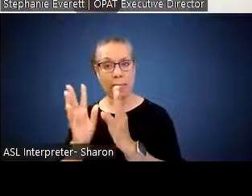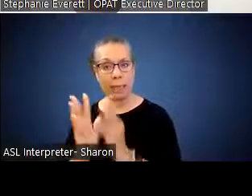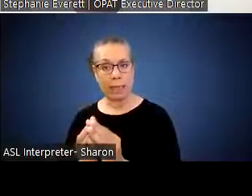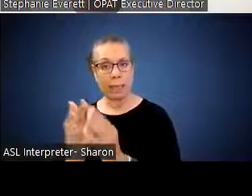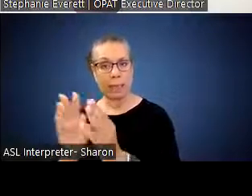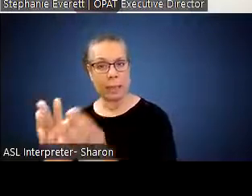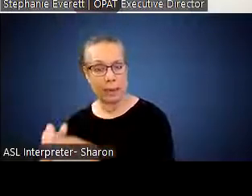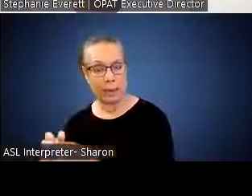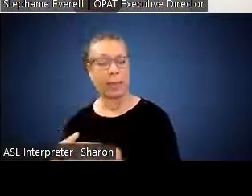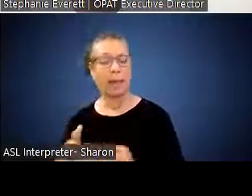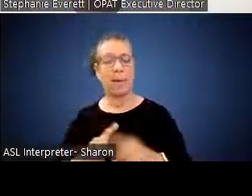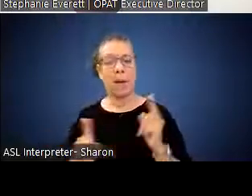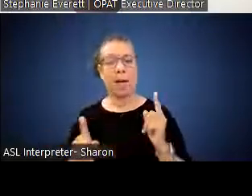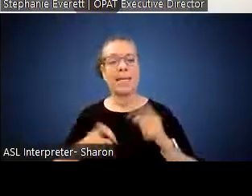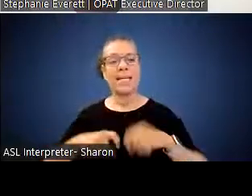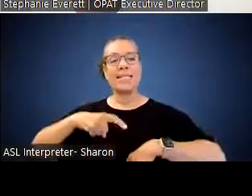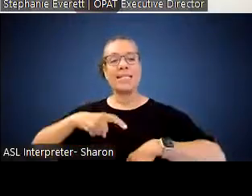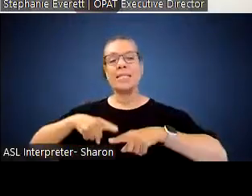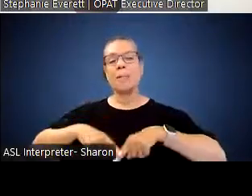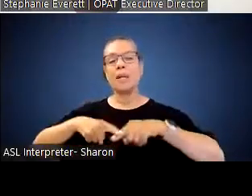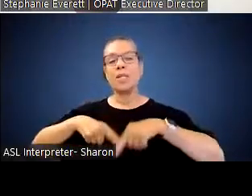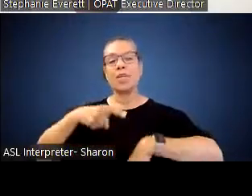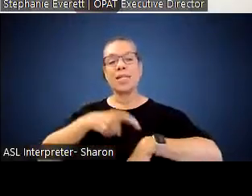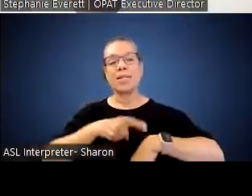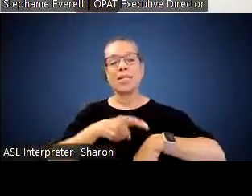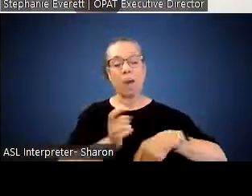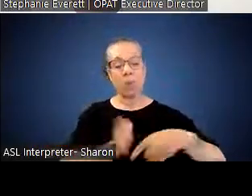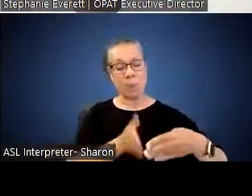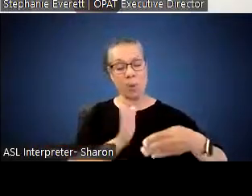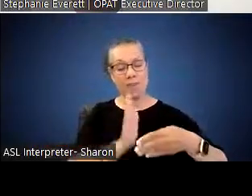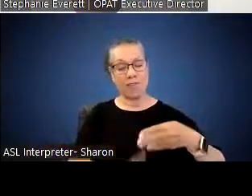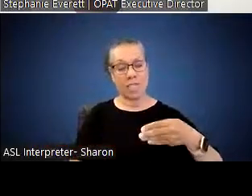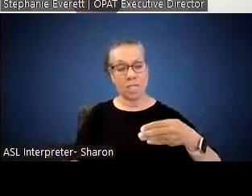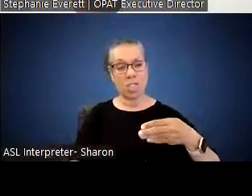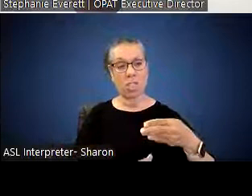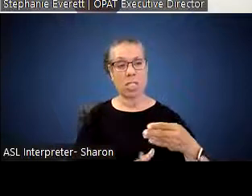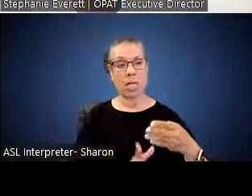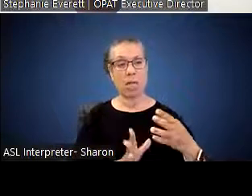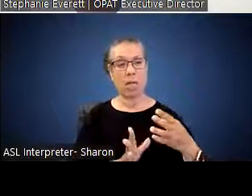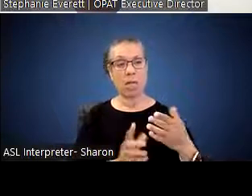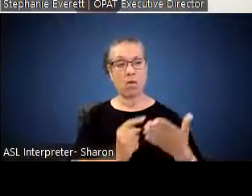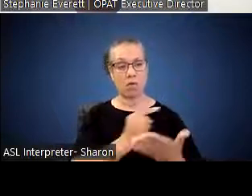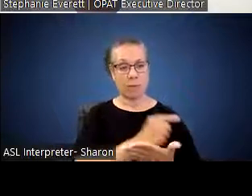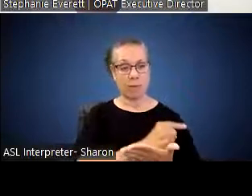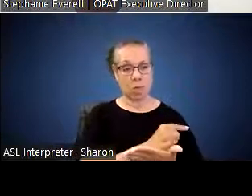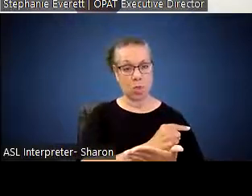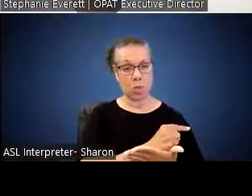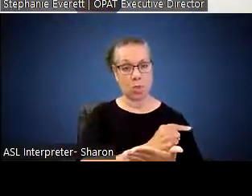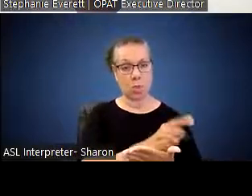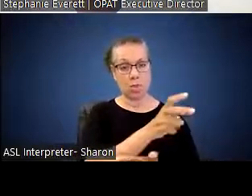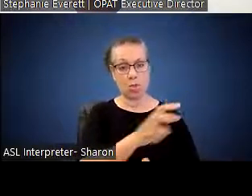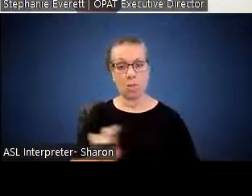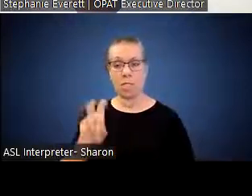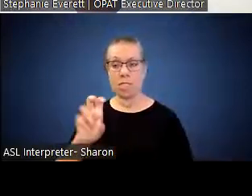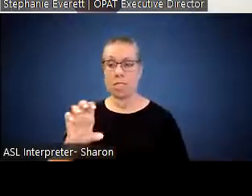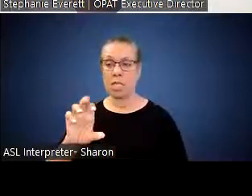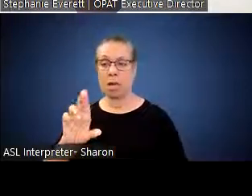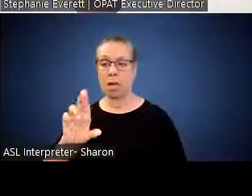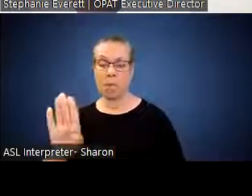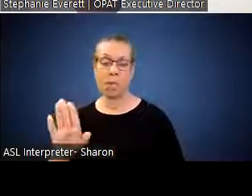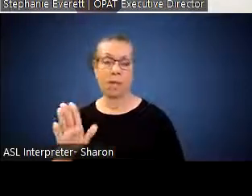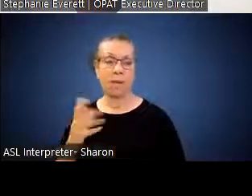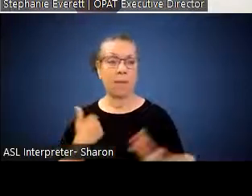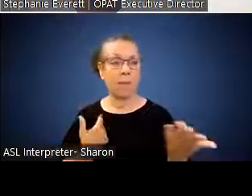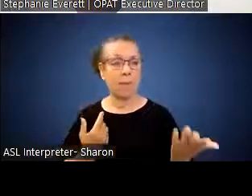depends on when that investigation's concluded, that when it goes to CRB. I was thinking like maybe bifurcating